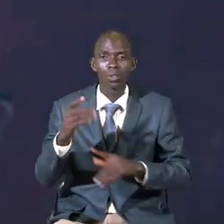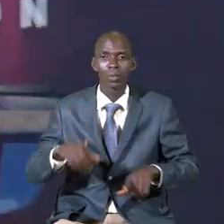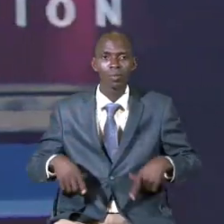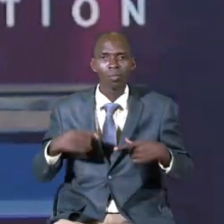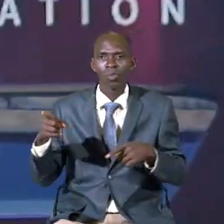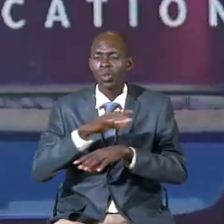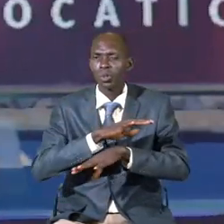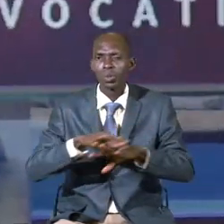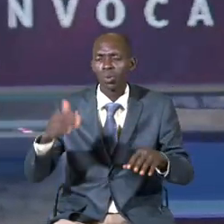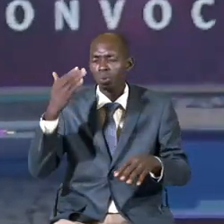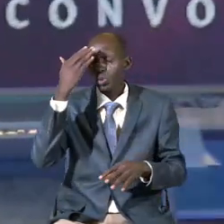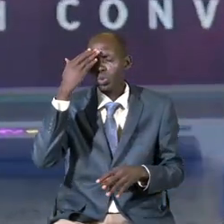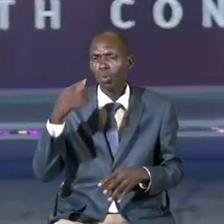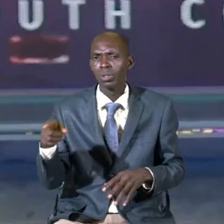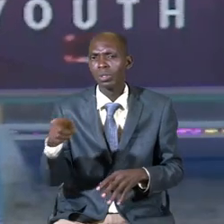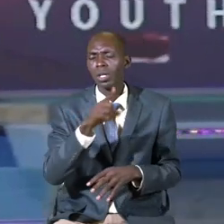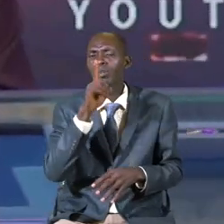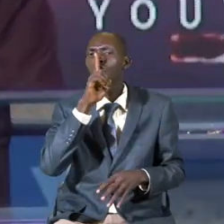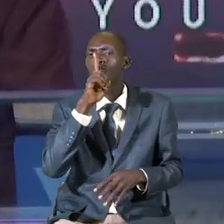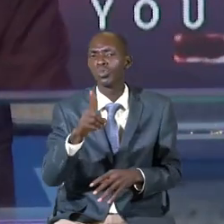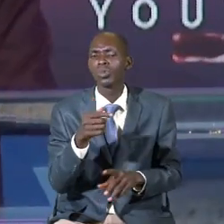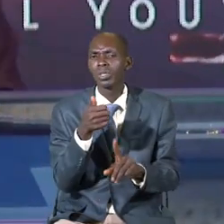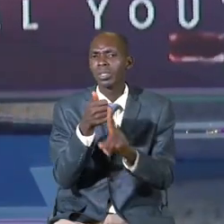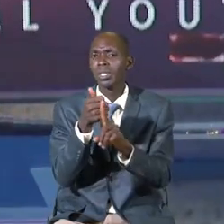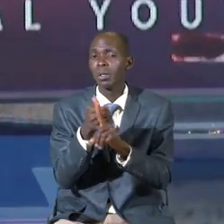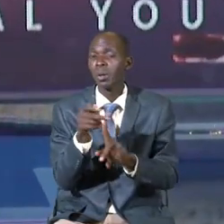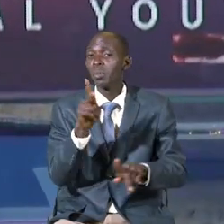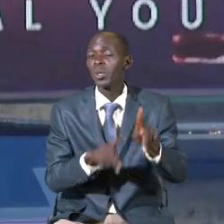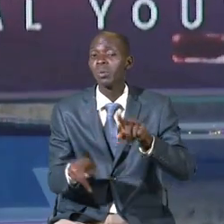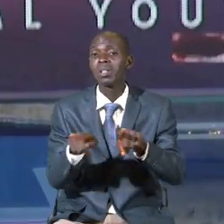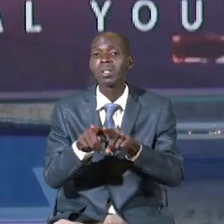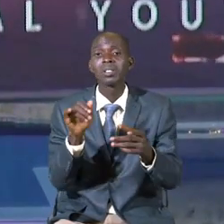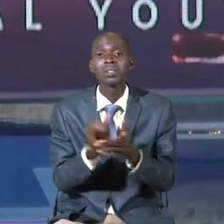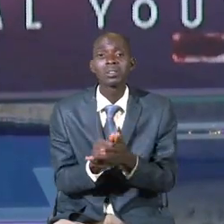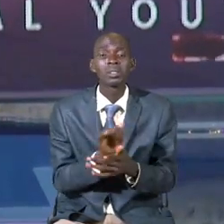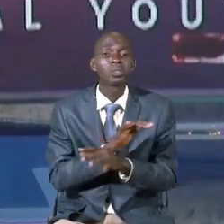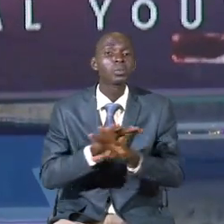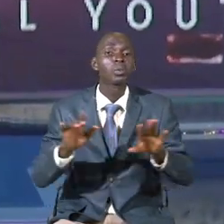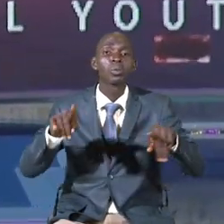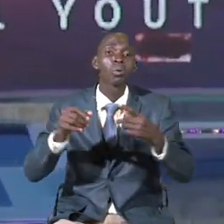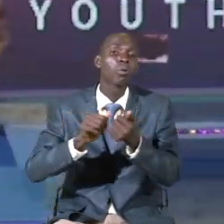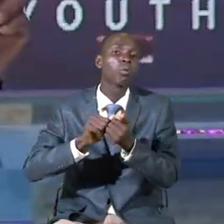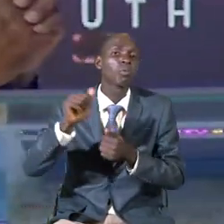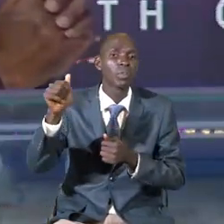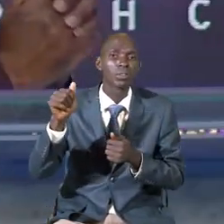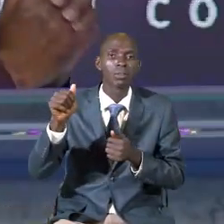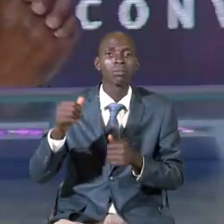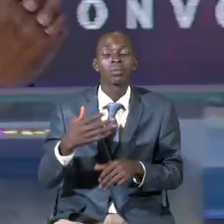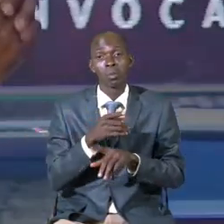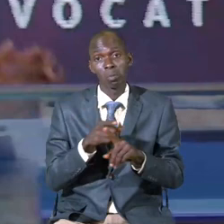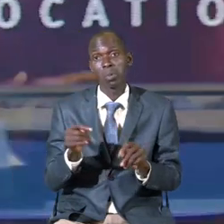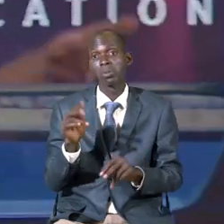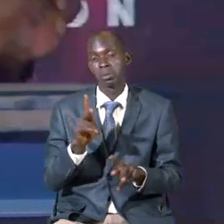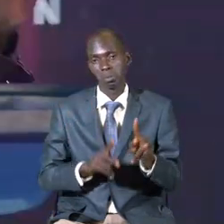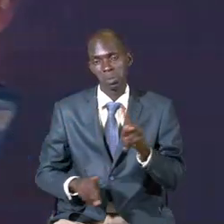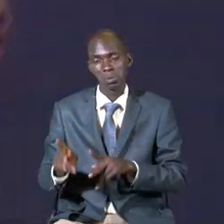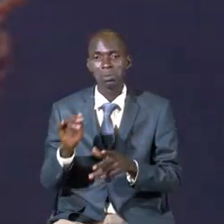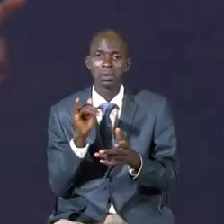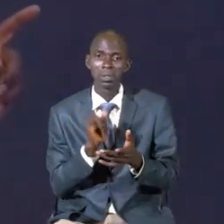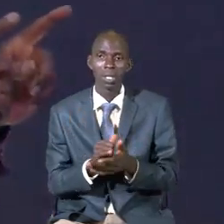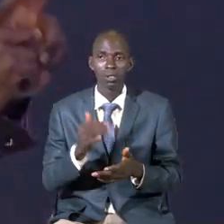real self those people they don't get far but the people that know